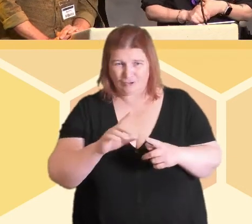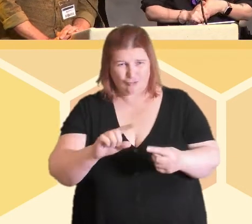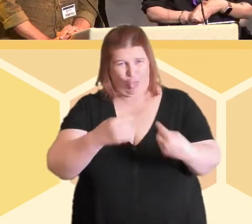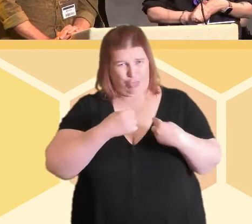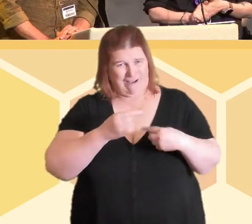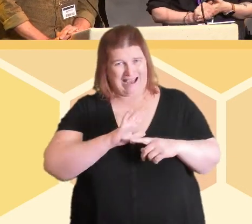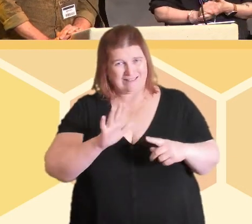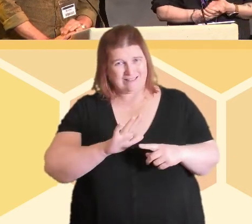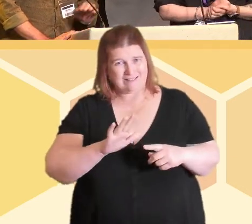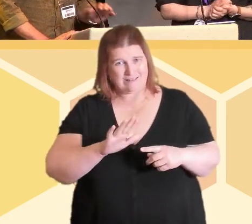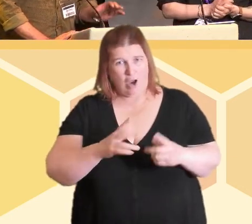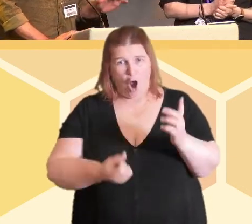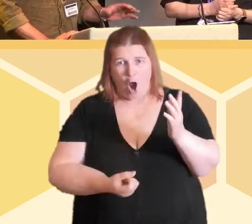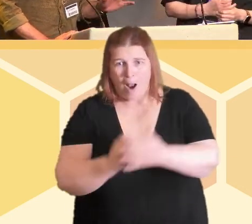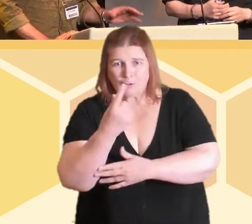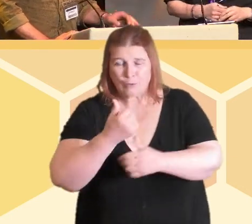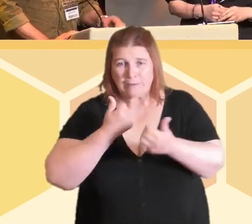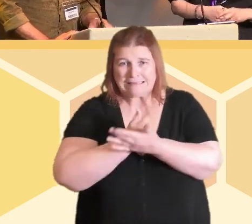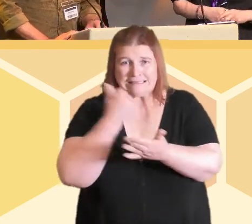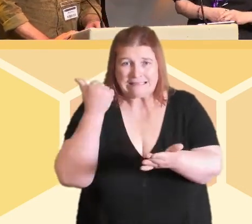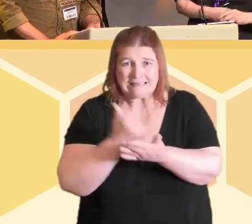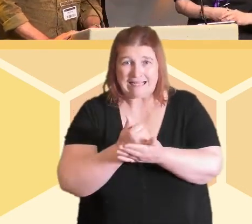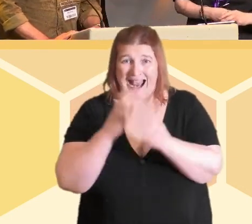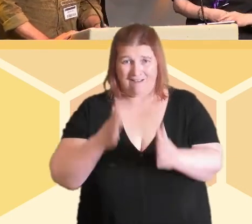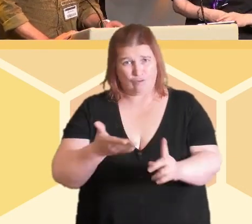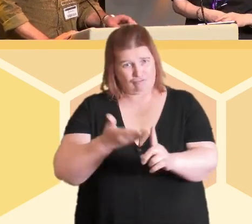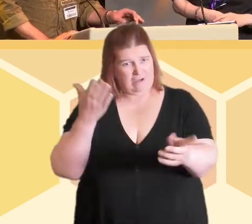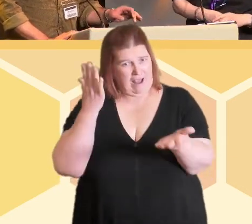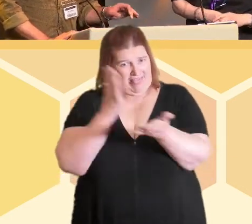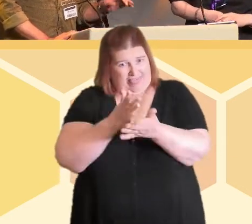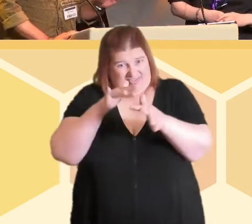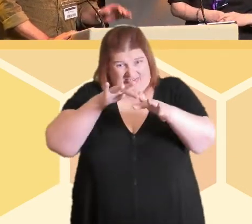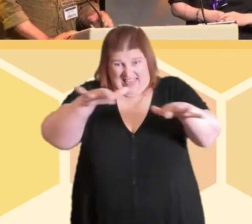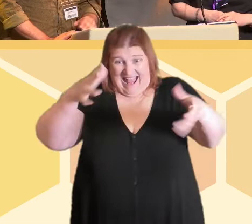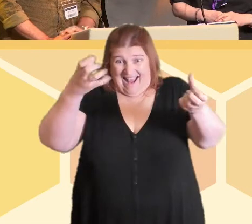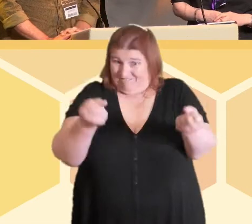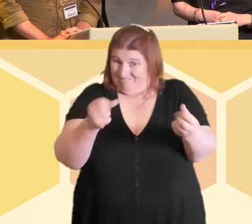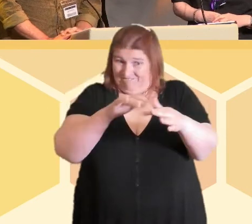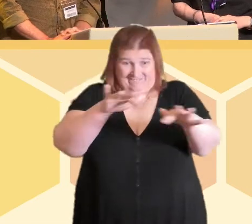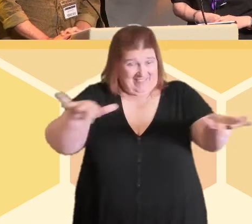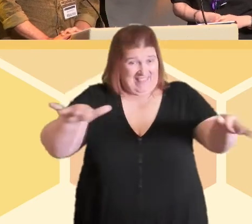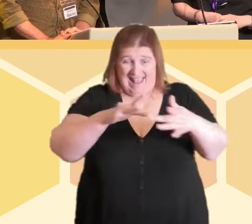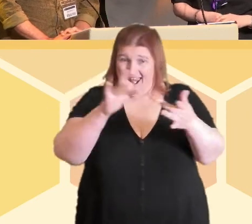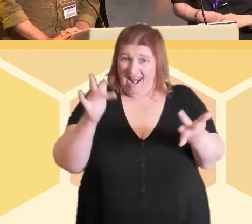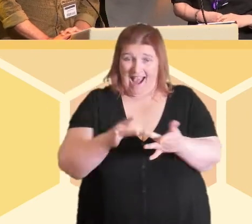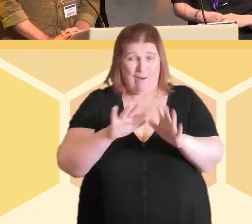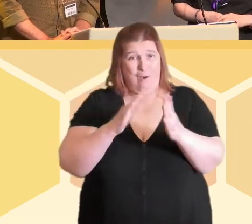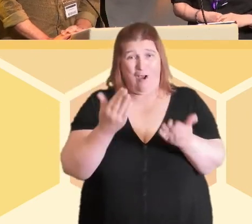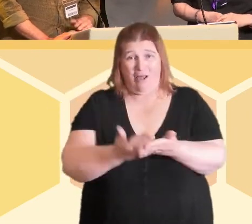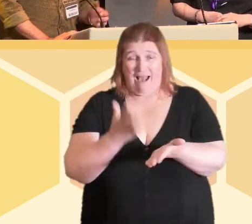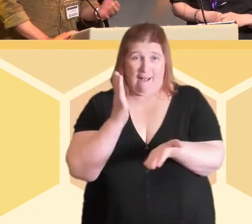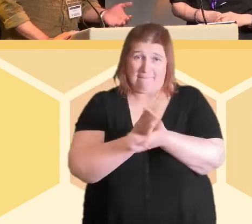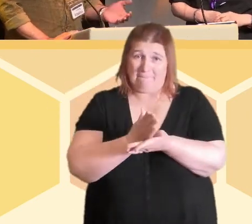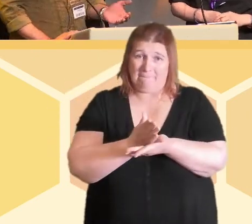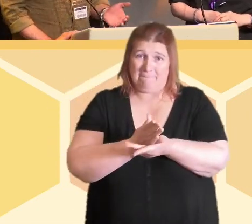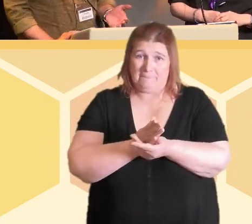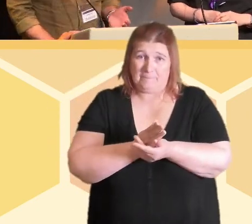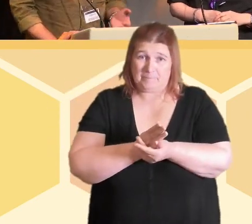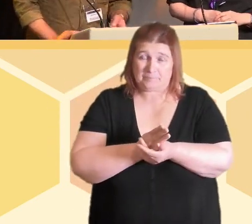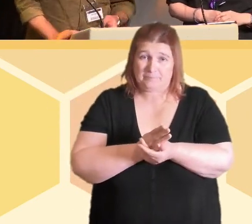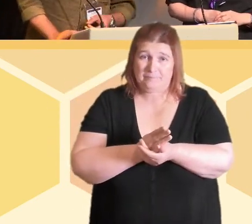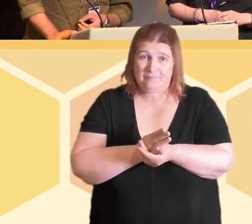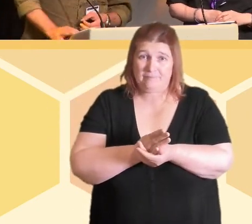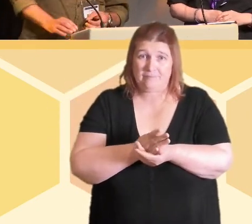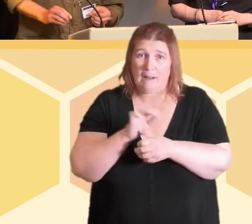we choose to acknowledge the reality of this revolution in which we now all exist. In making